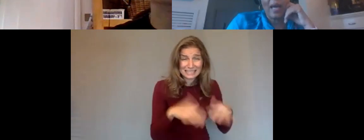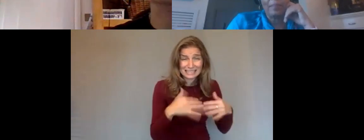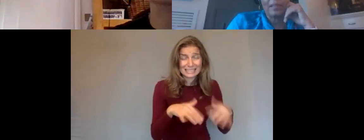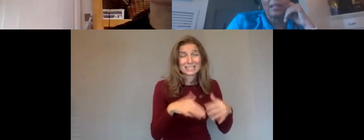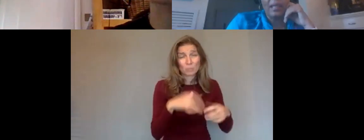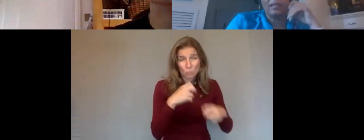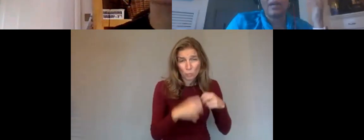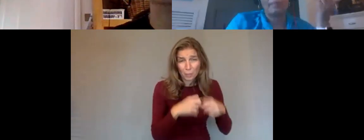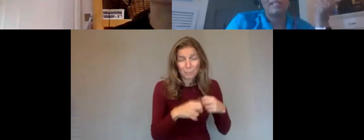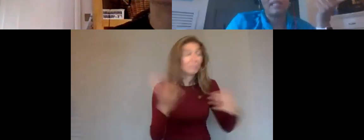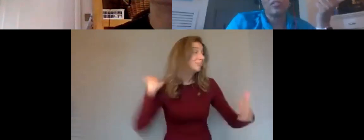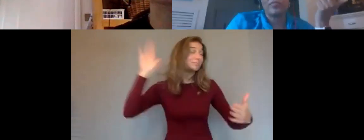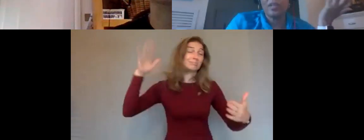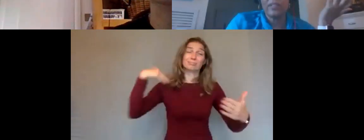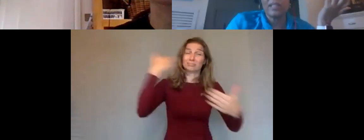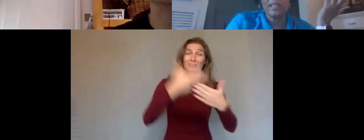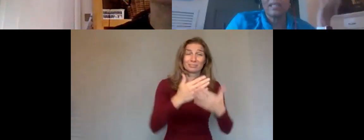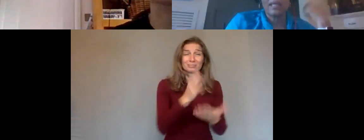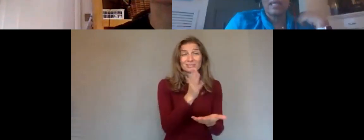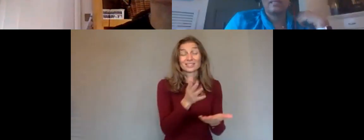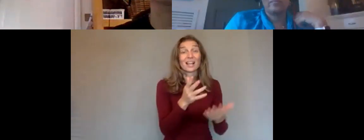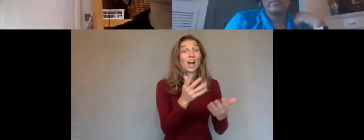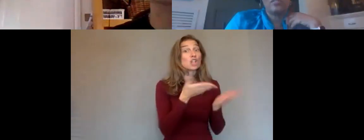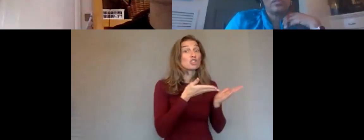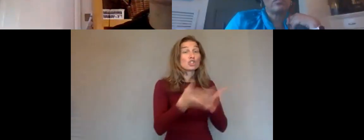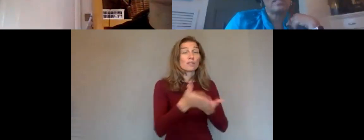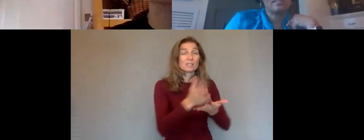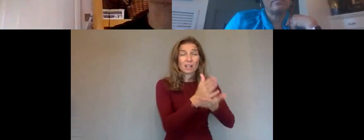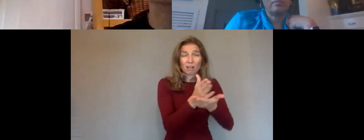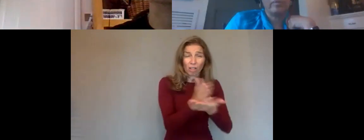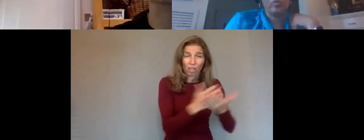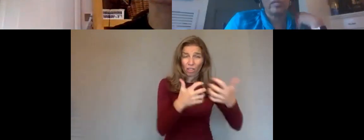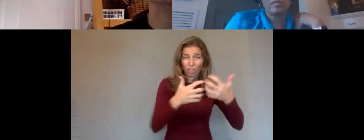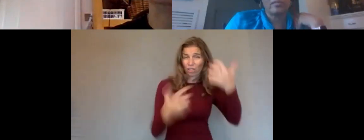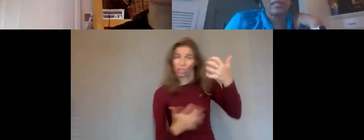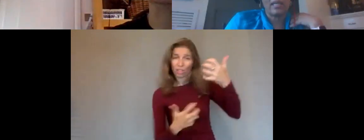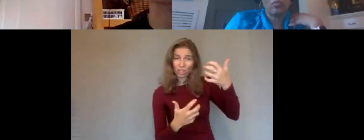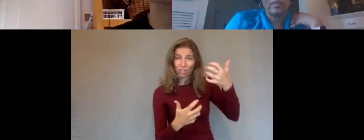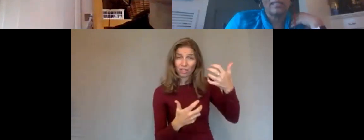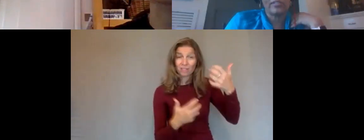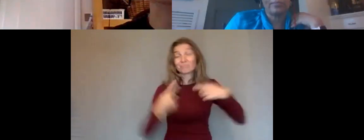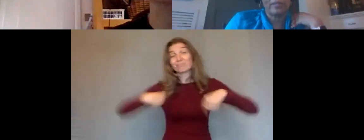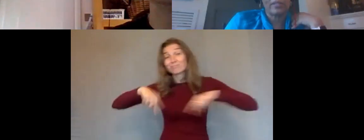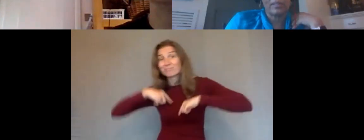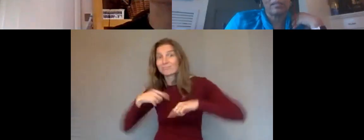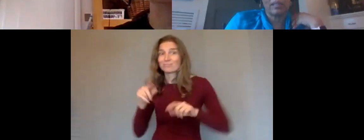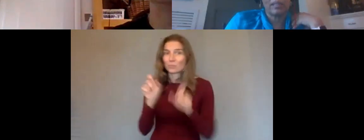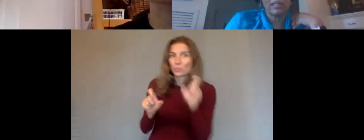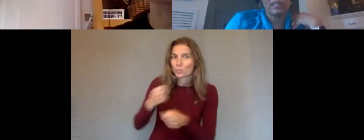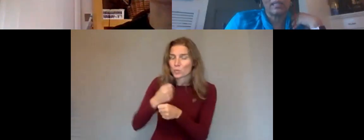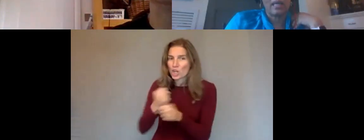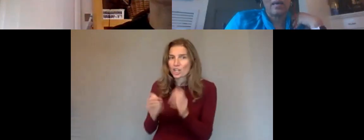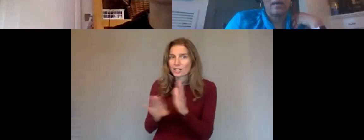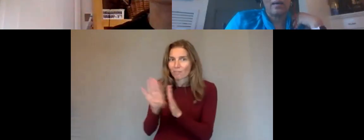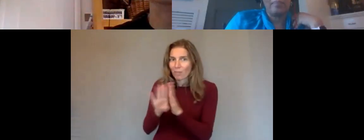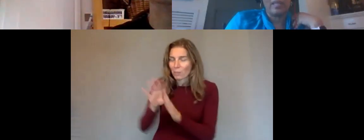exposed gaps in the fragmentation of services that we need to address as development workers and organizations of persons with